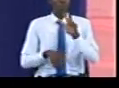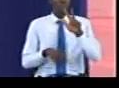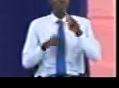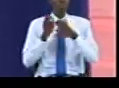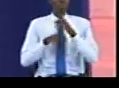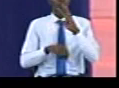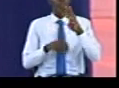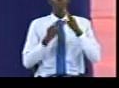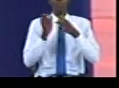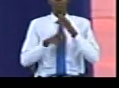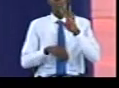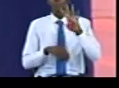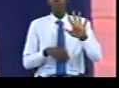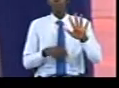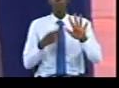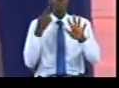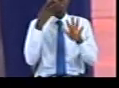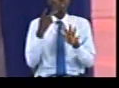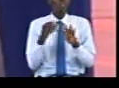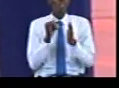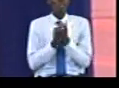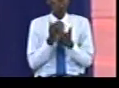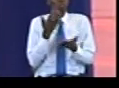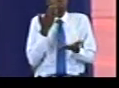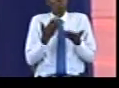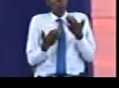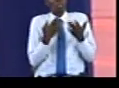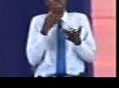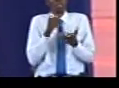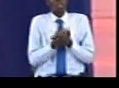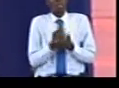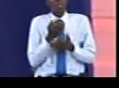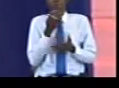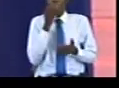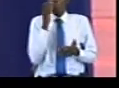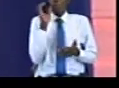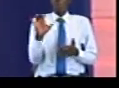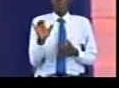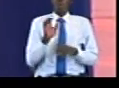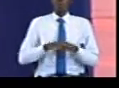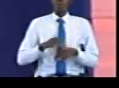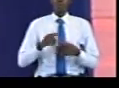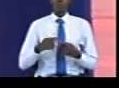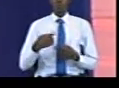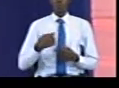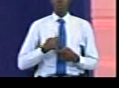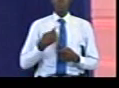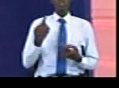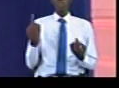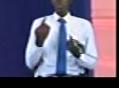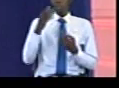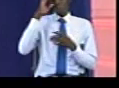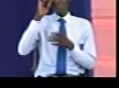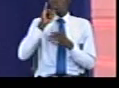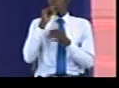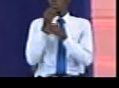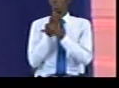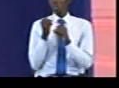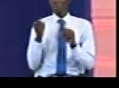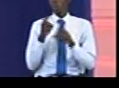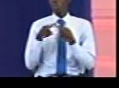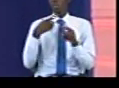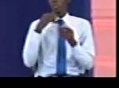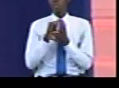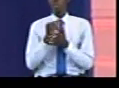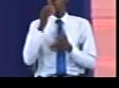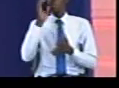himself, although he was saved, but he said, woe is me, for I am undone, because I'm a man of unclean lips, and